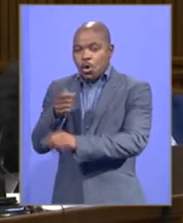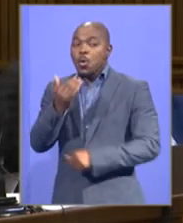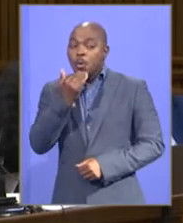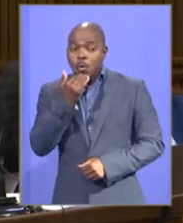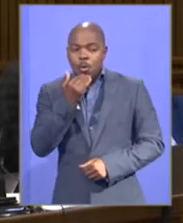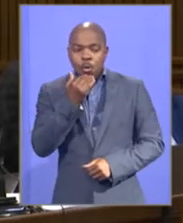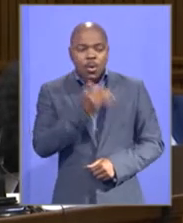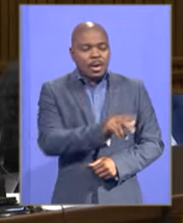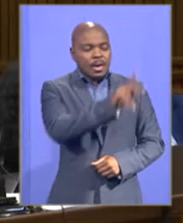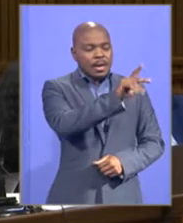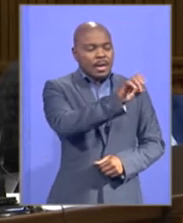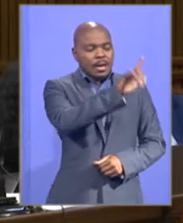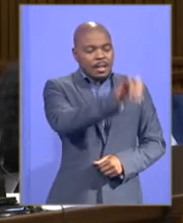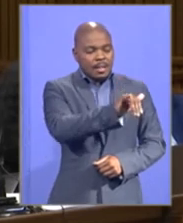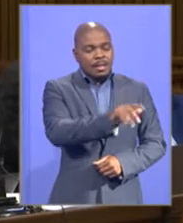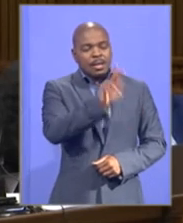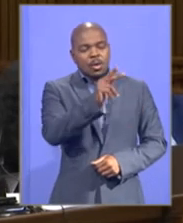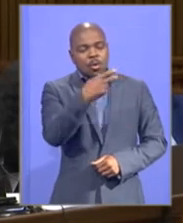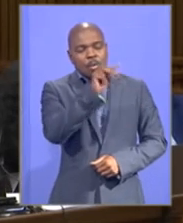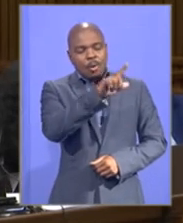by a non-Tlanda Kelly Khumalo